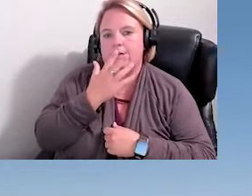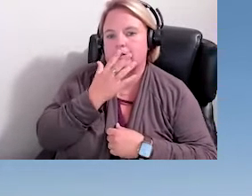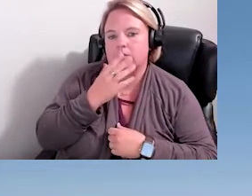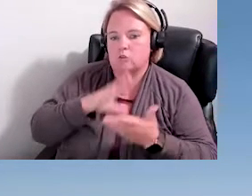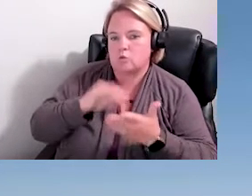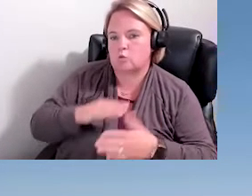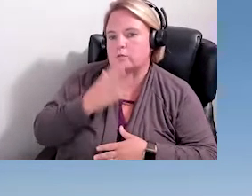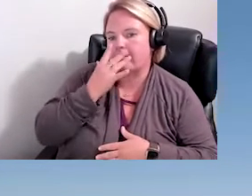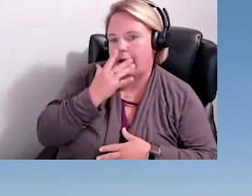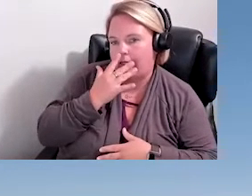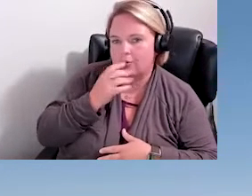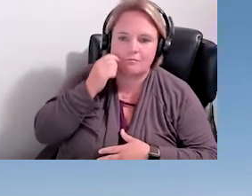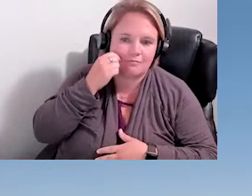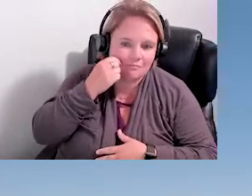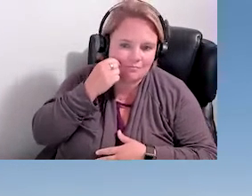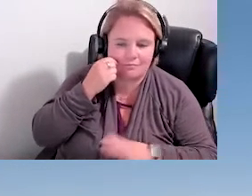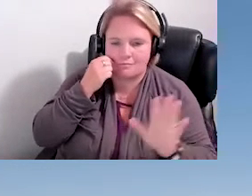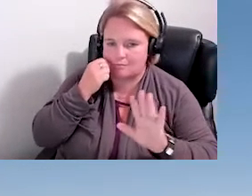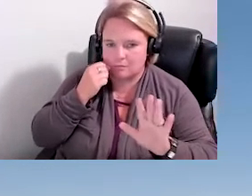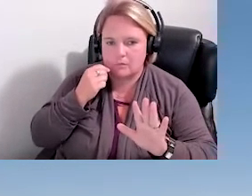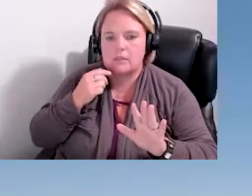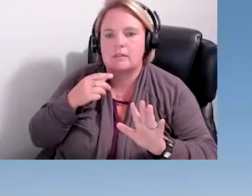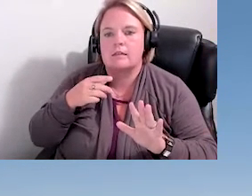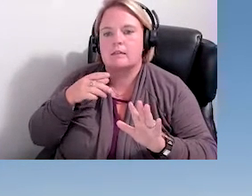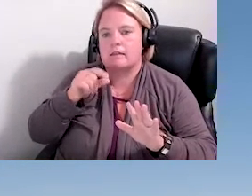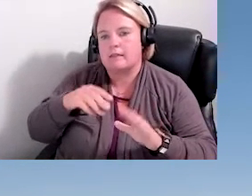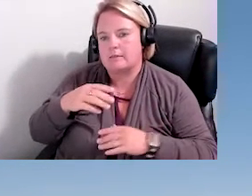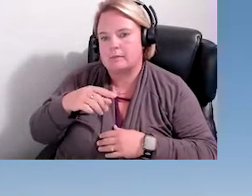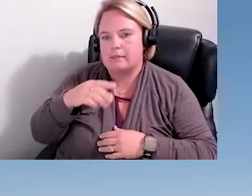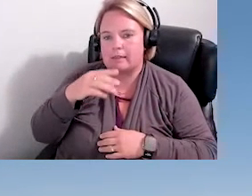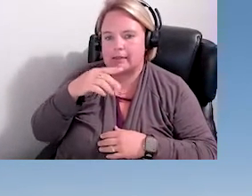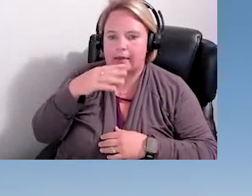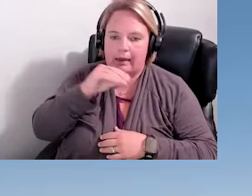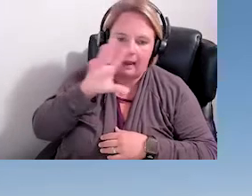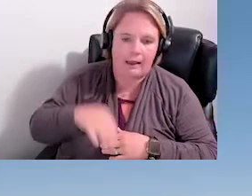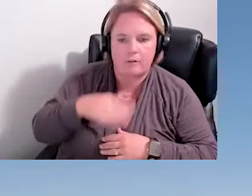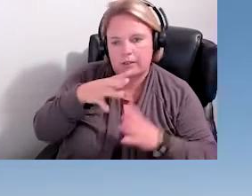color. Our equity plan identifies African American, LGBTQ students,